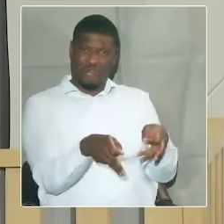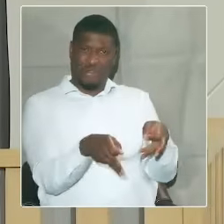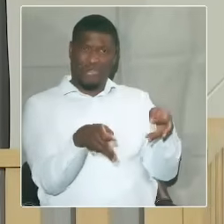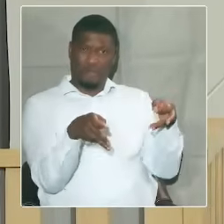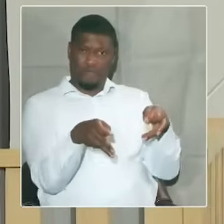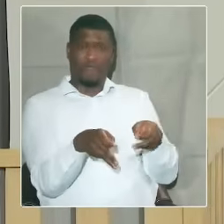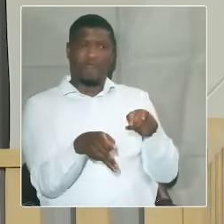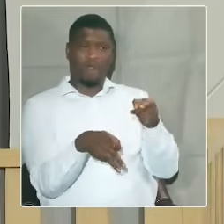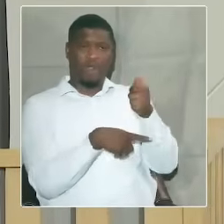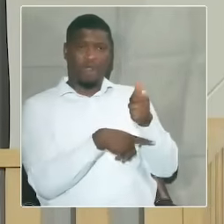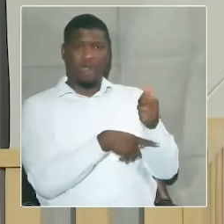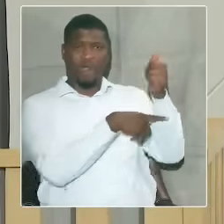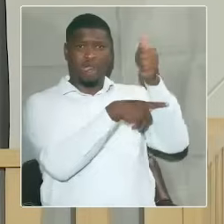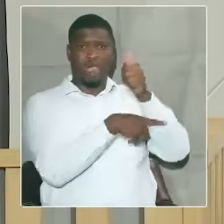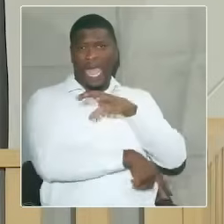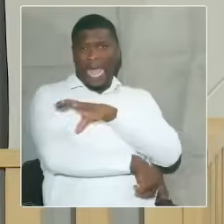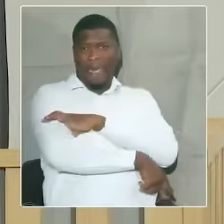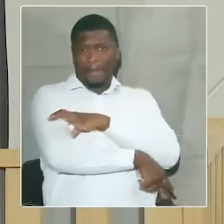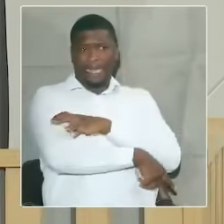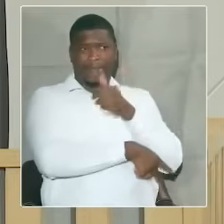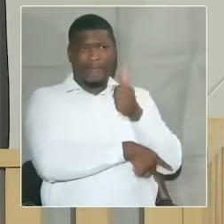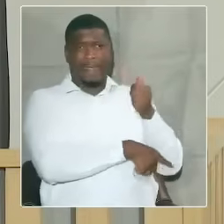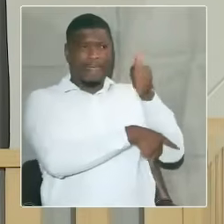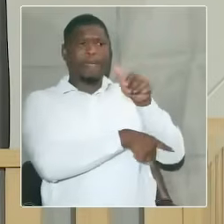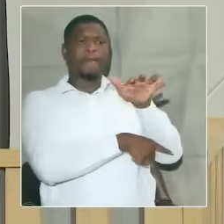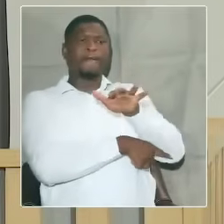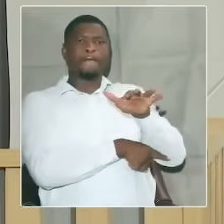of a captain in